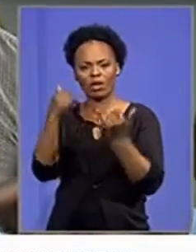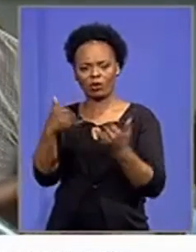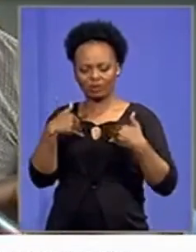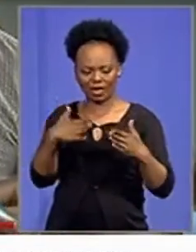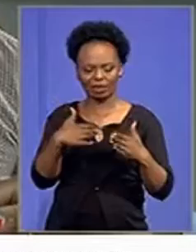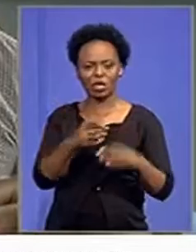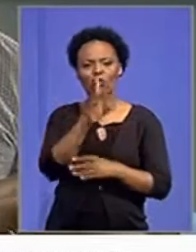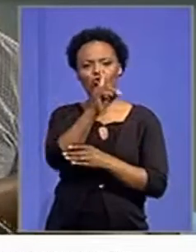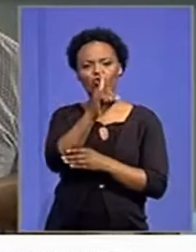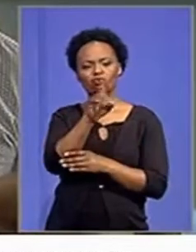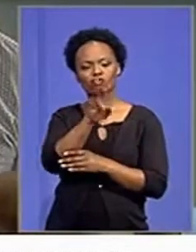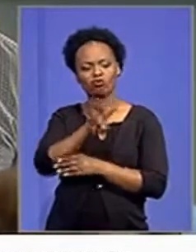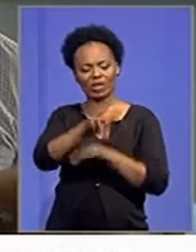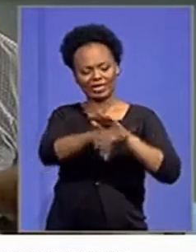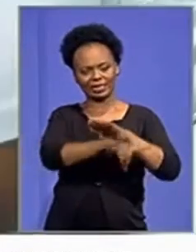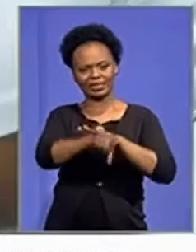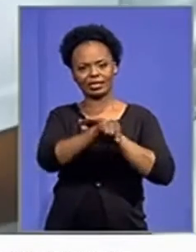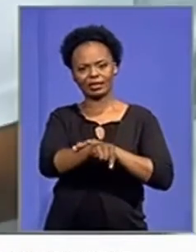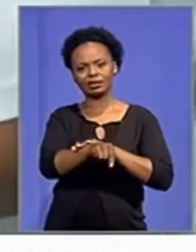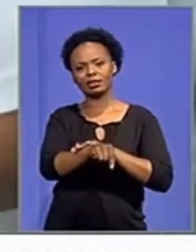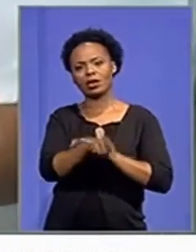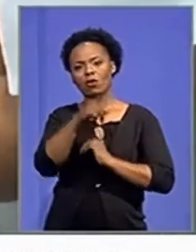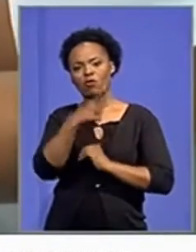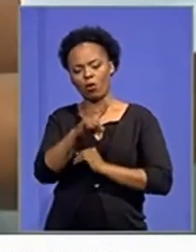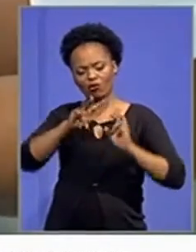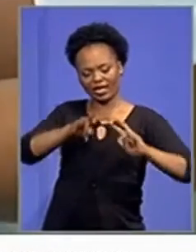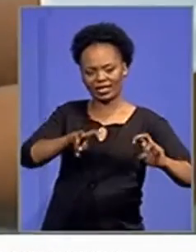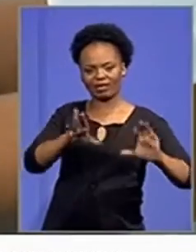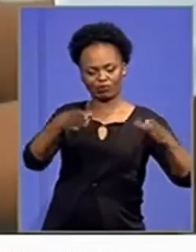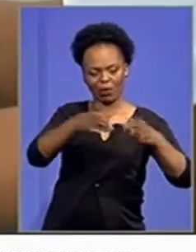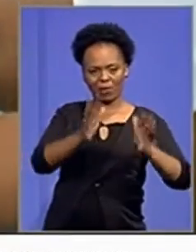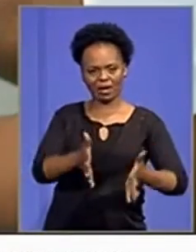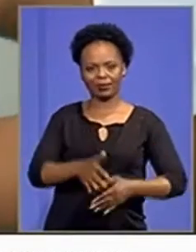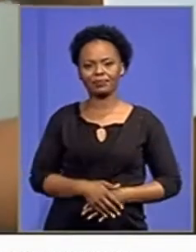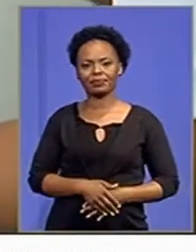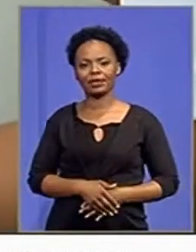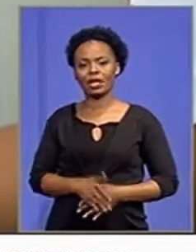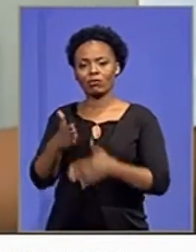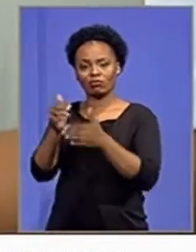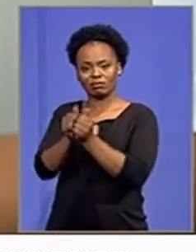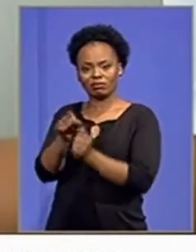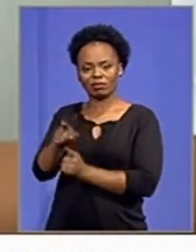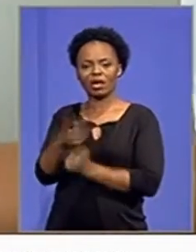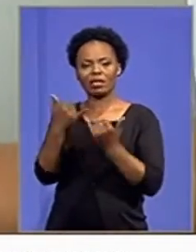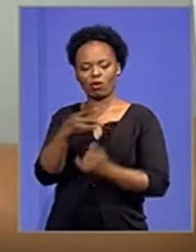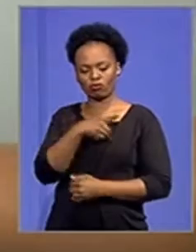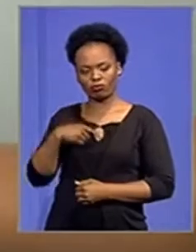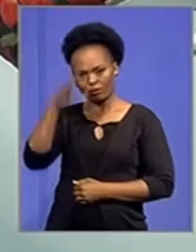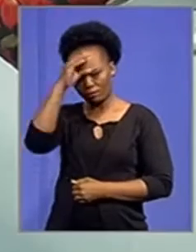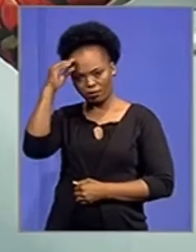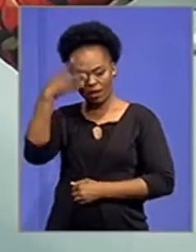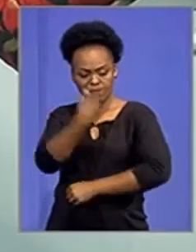districts tsena le research centers. Ho sa le jwalo basebeletsi ba lefapha la bophelo ba entilweng ba